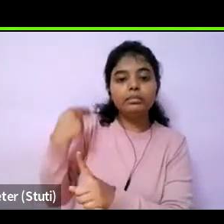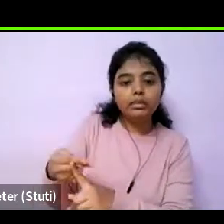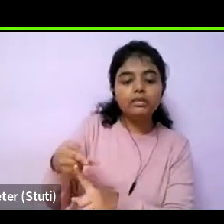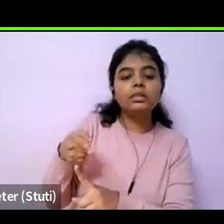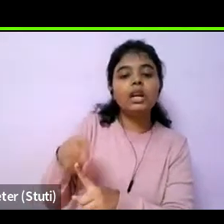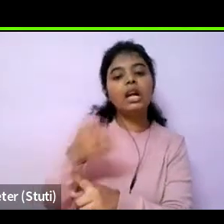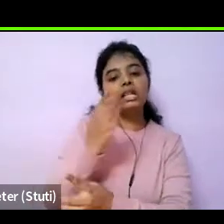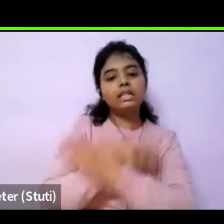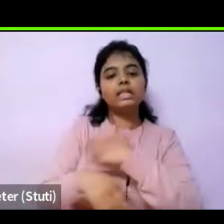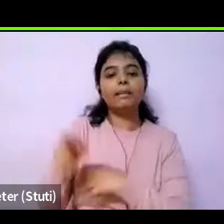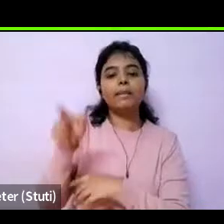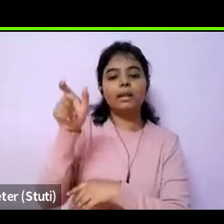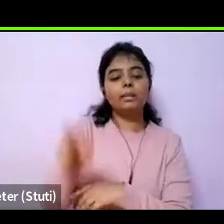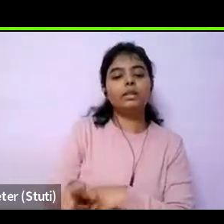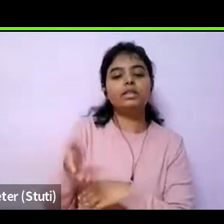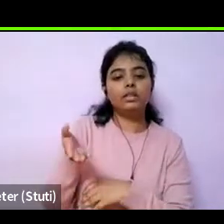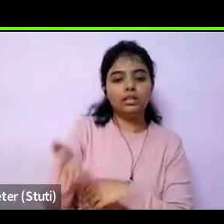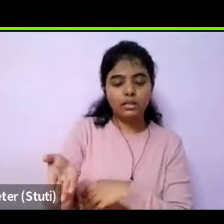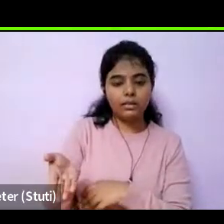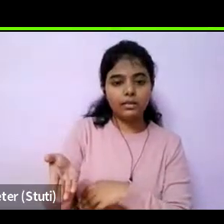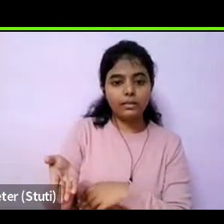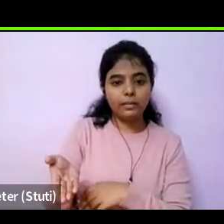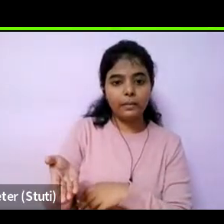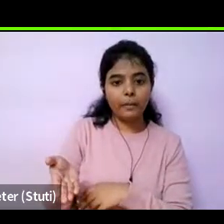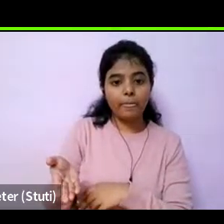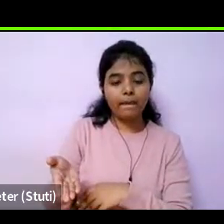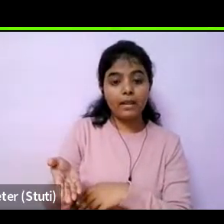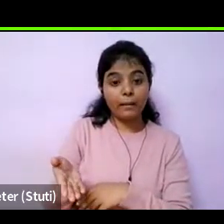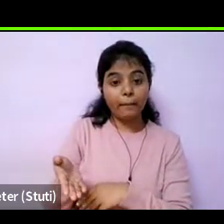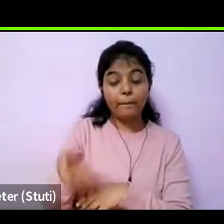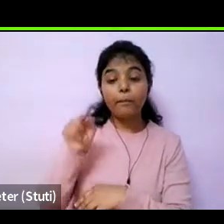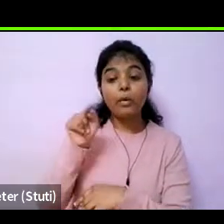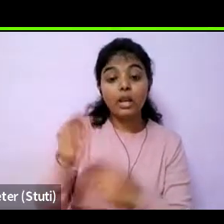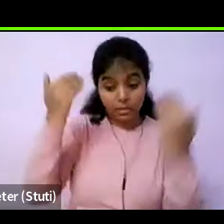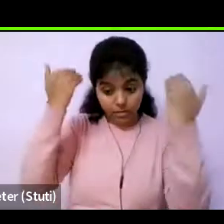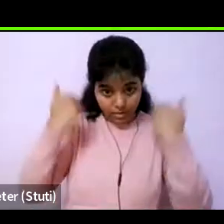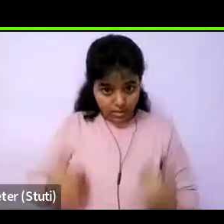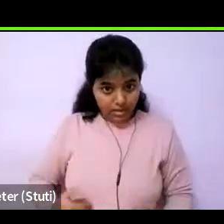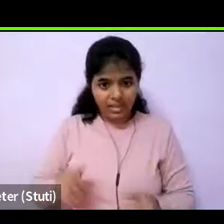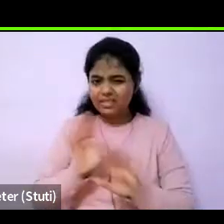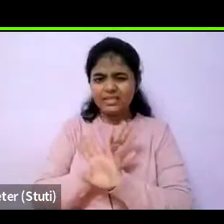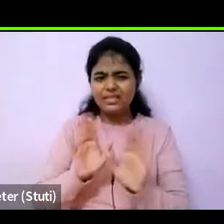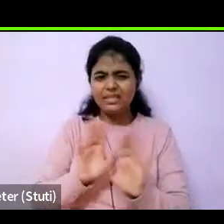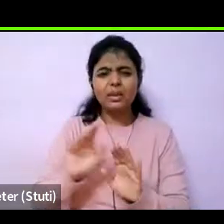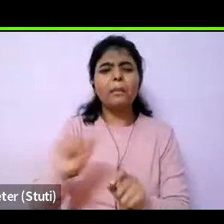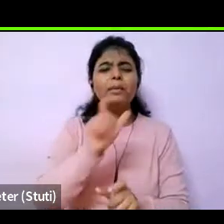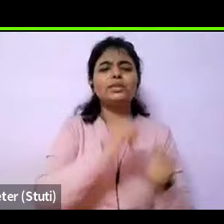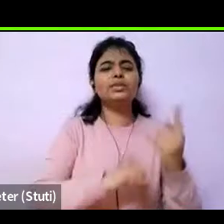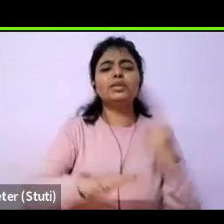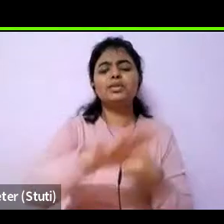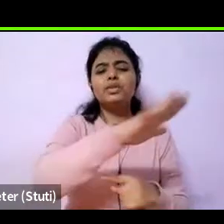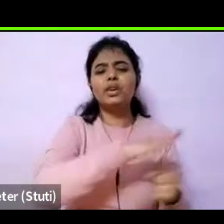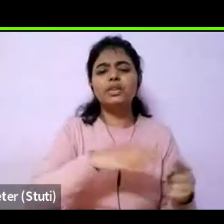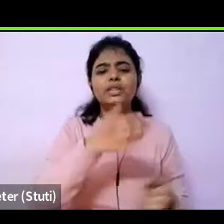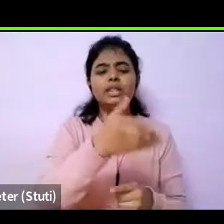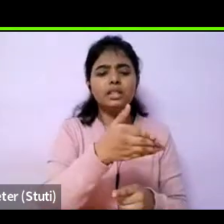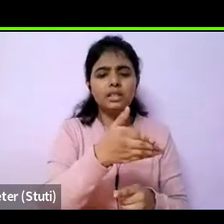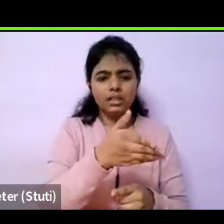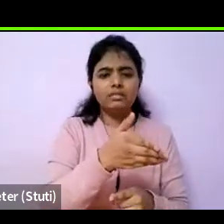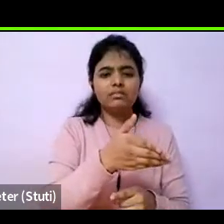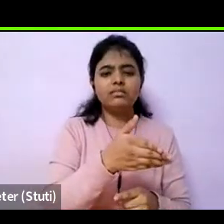disabled persons, not because of their impairments, but it is because of the attitudes of a